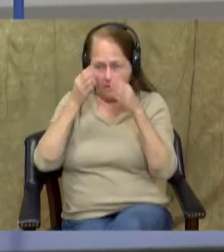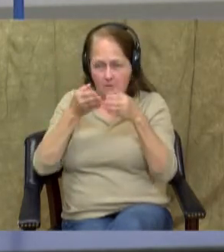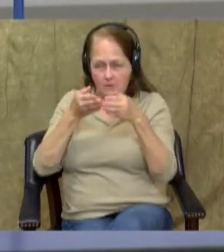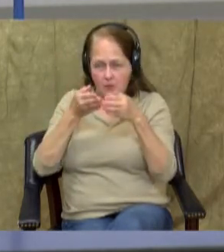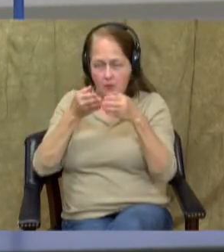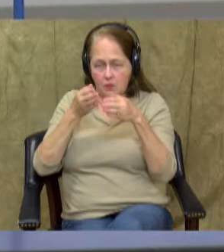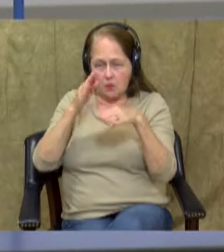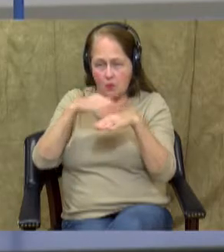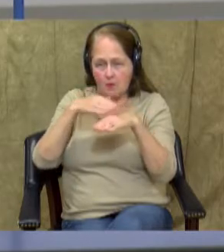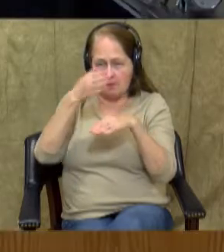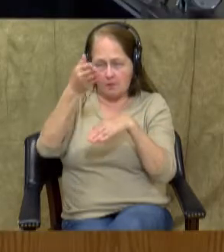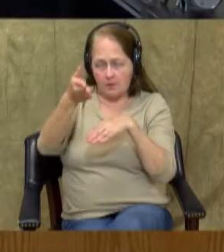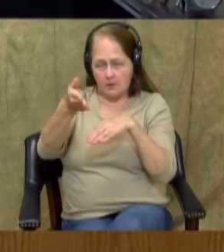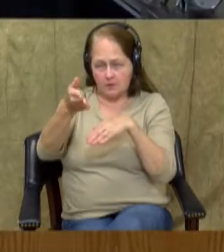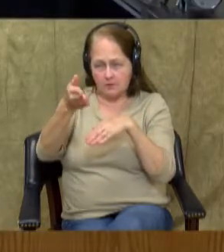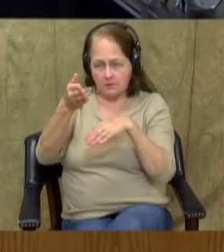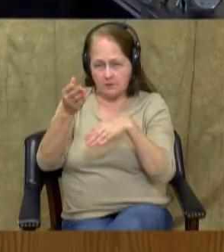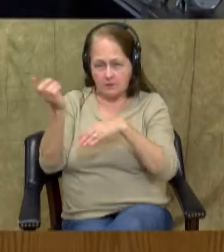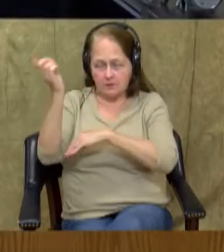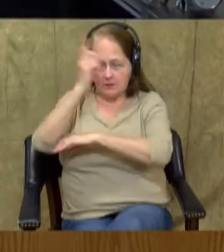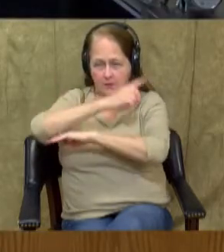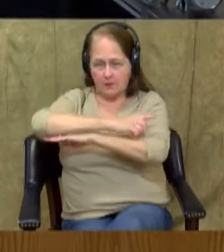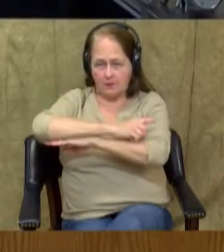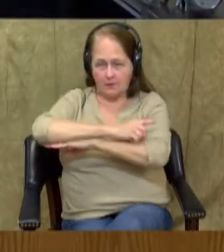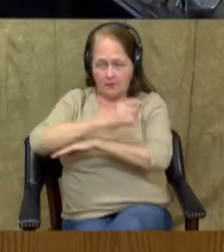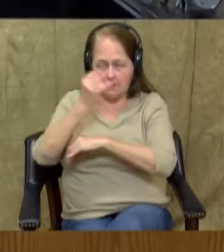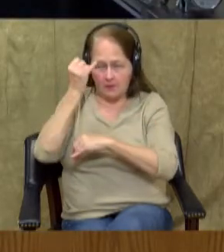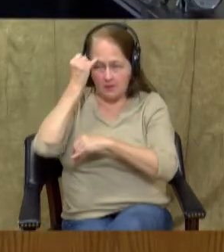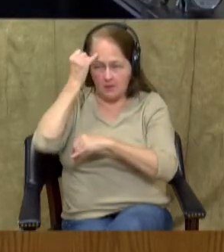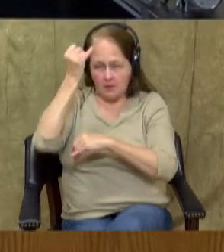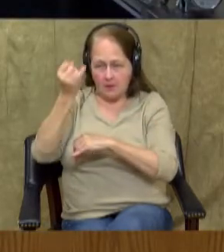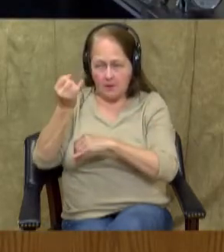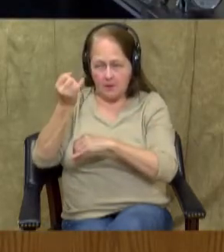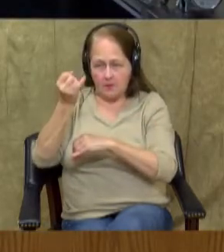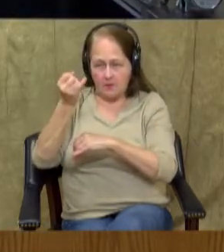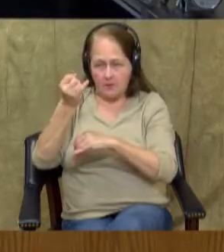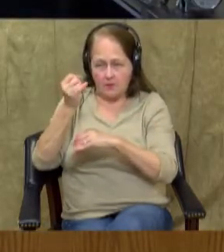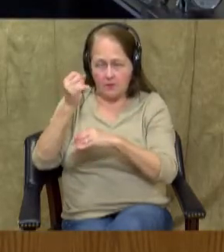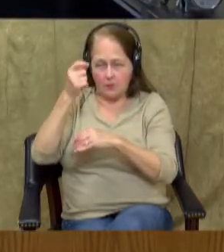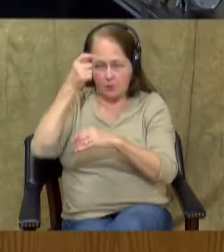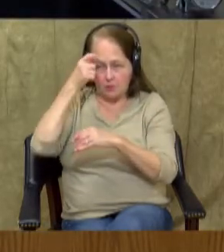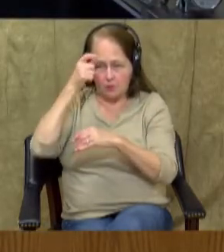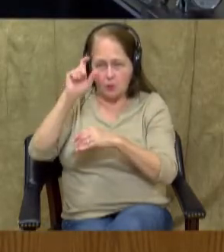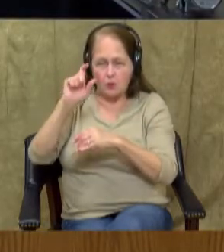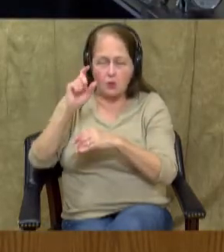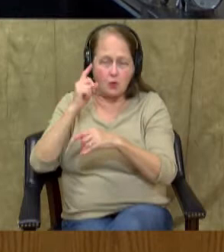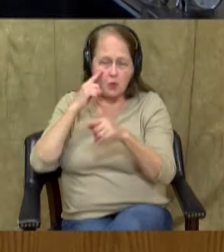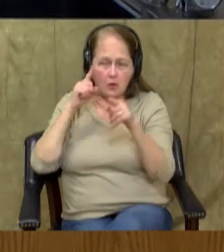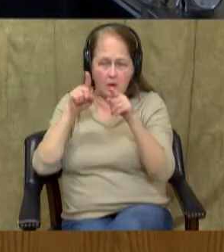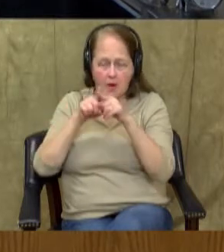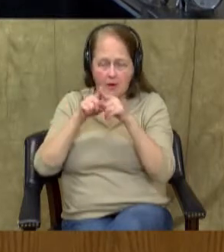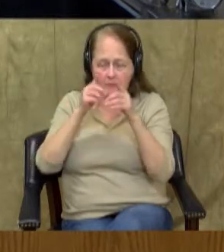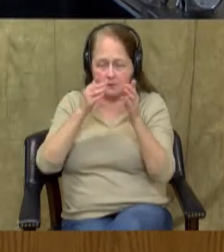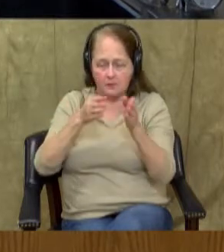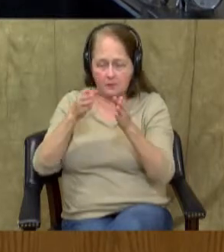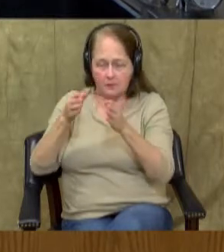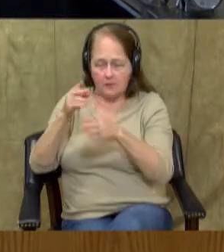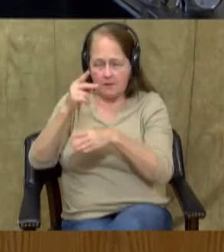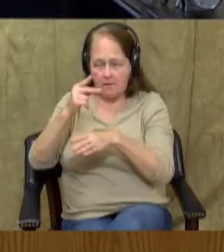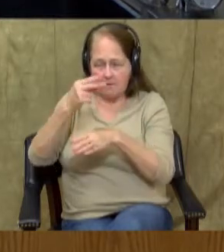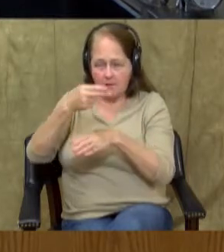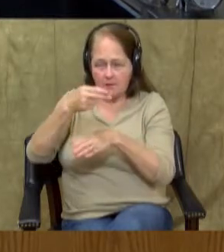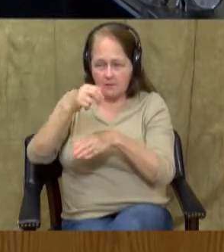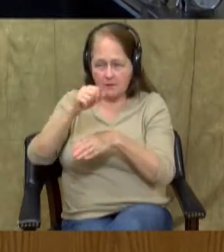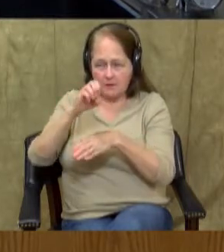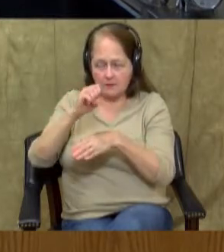this model today. We've got an idea of what these different phases of the moon look like, from the tiny